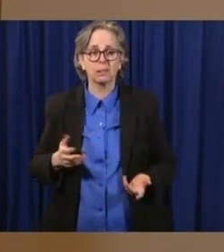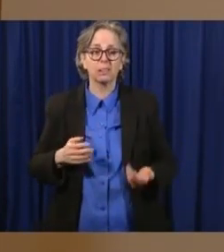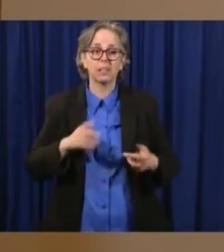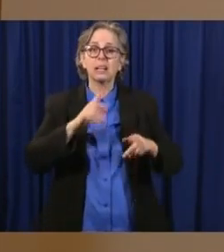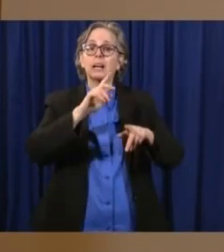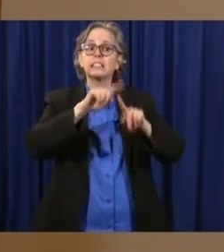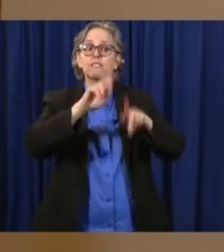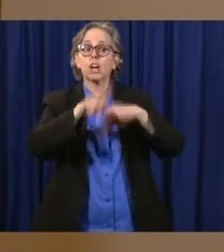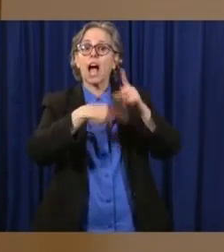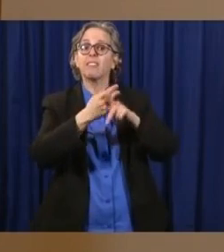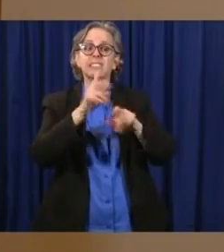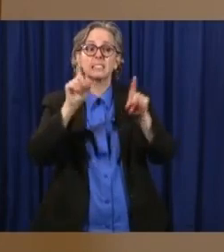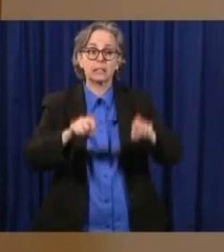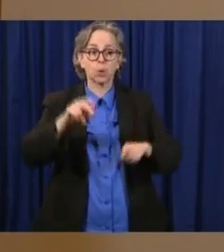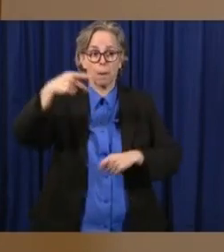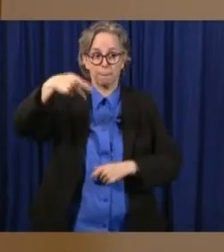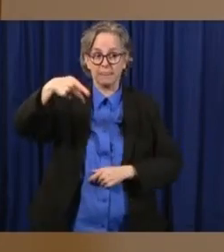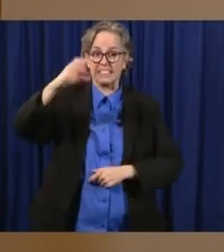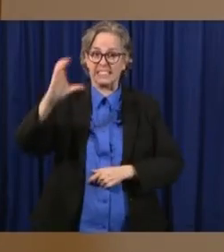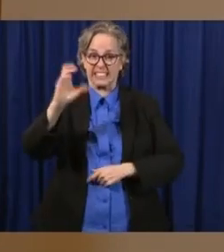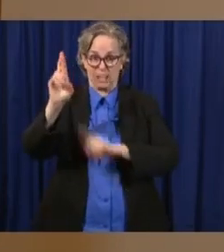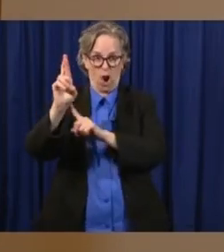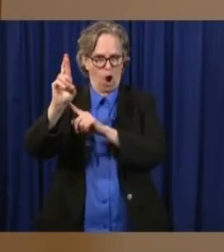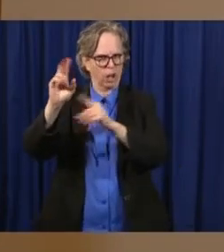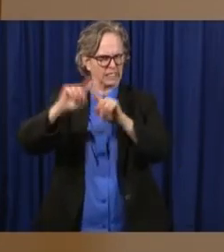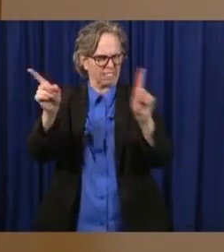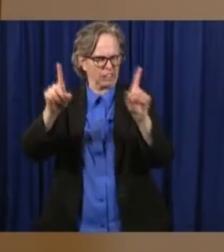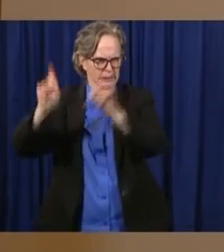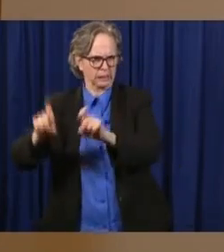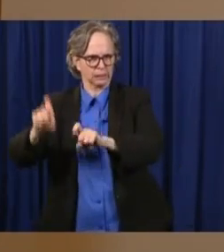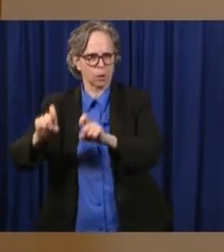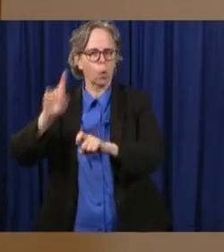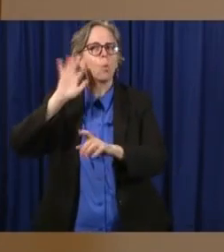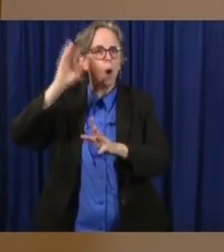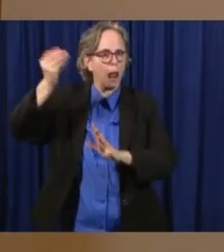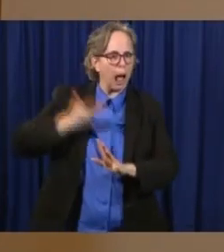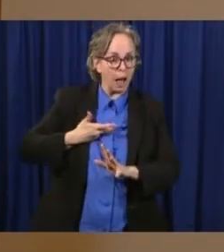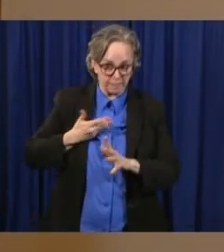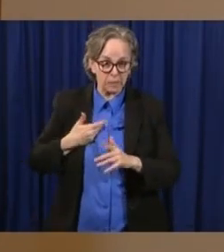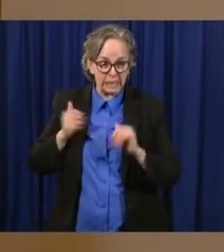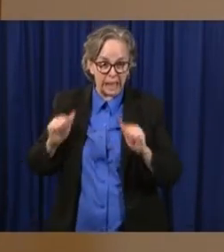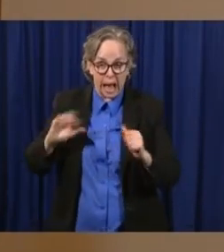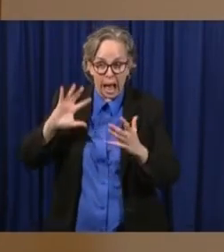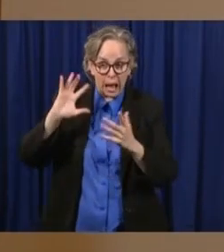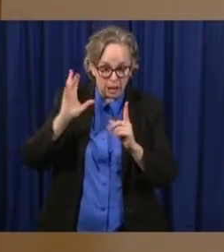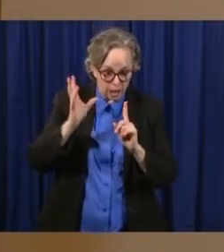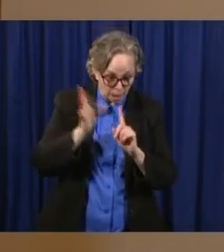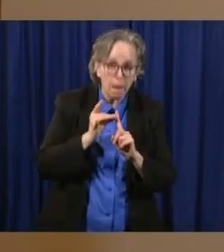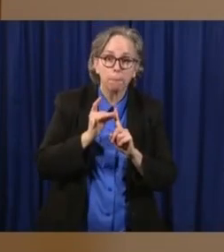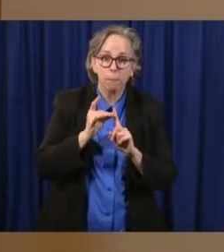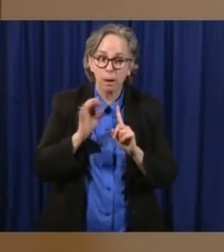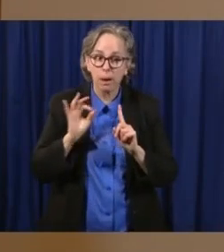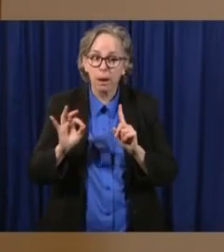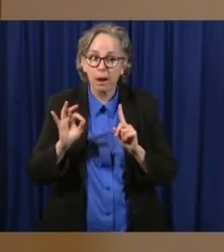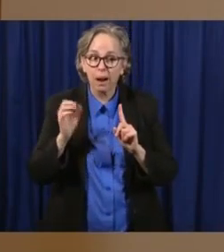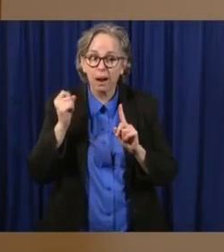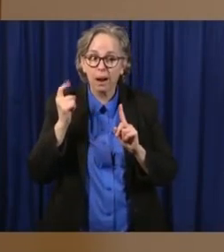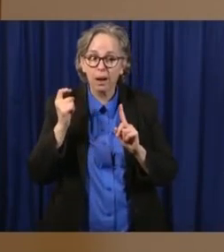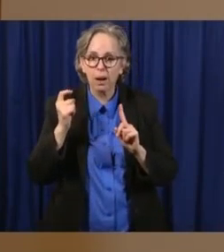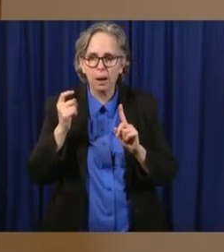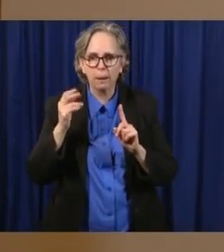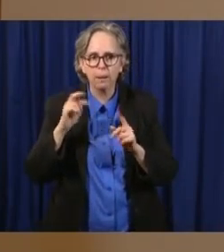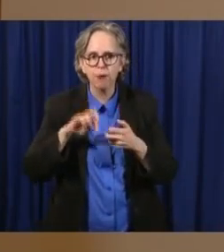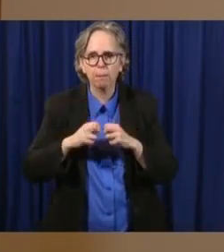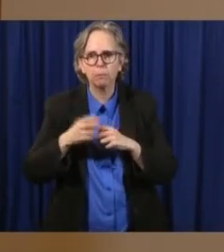that will allow us to know that you have the disease, and it's something that's in shortage and I